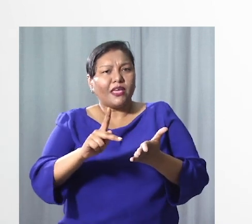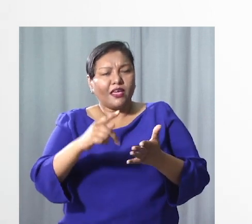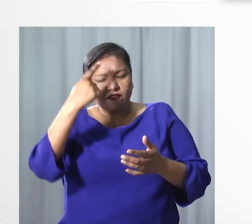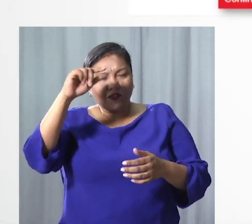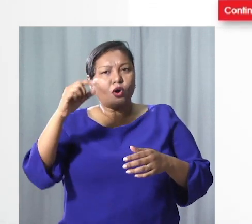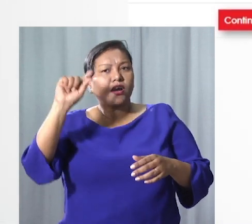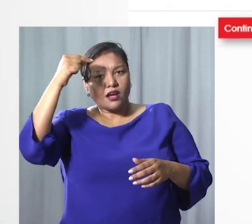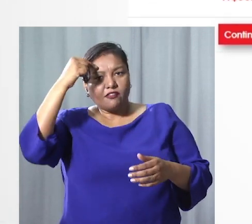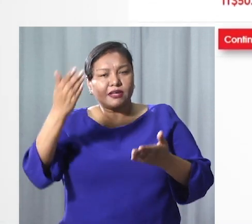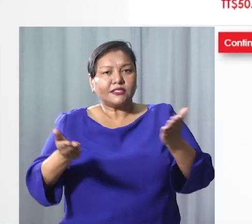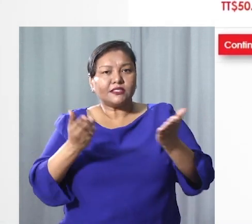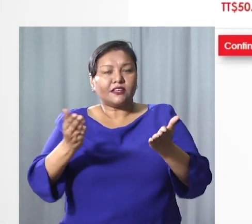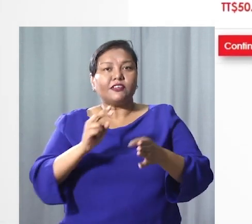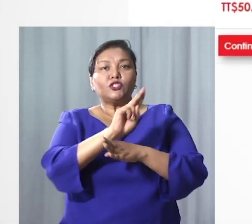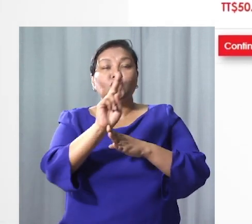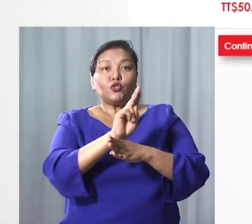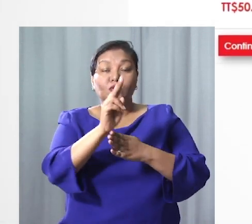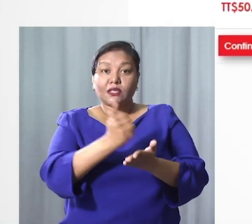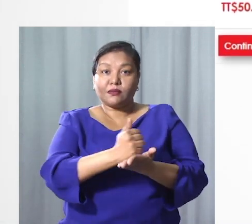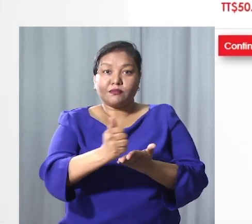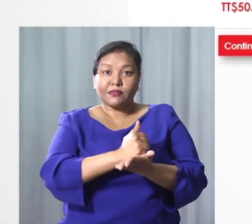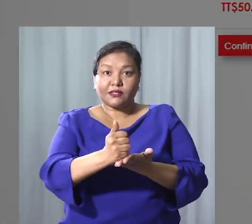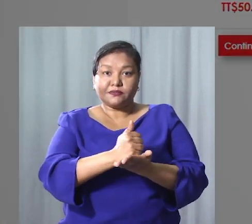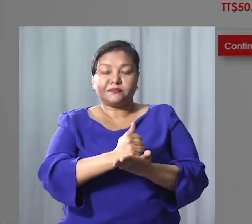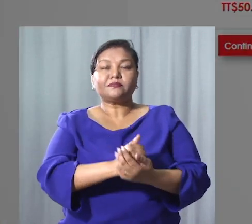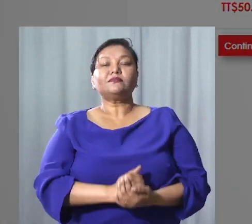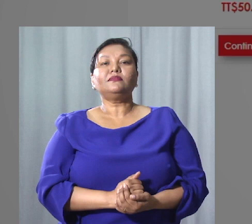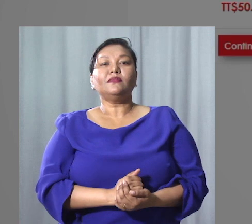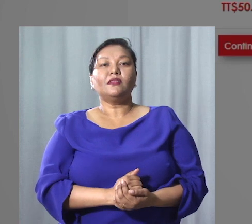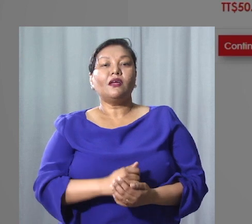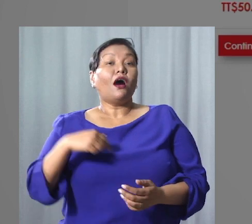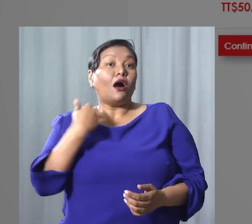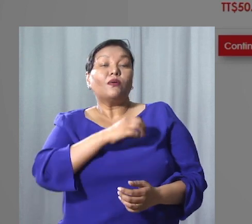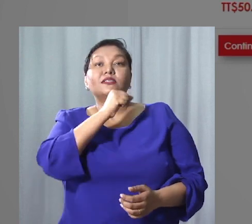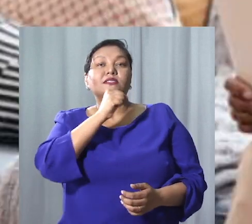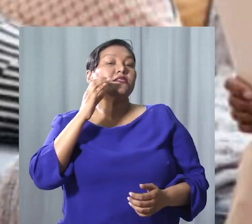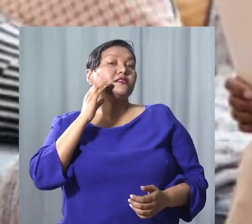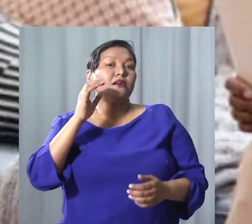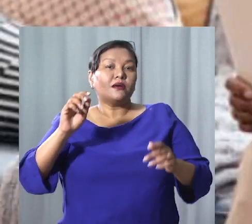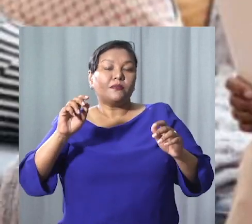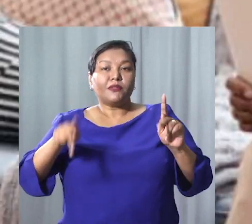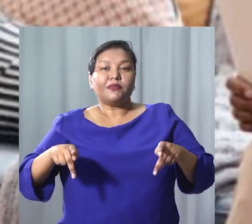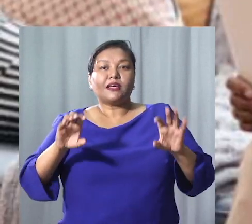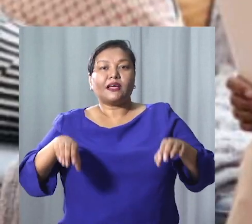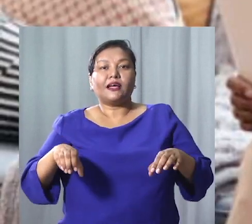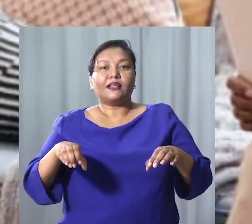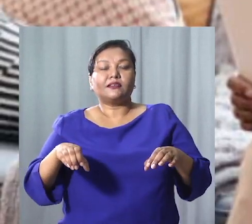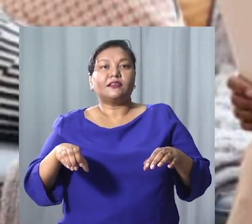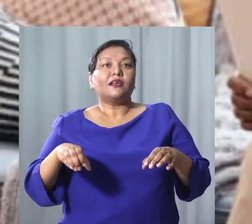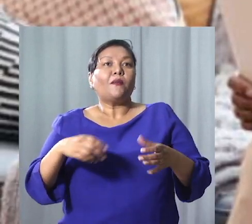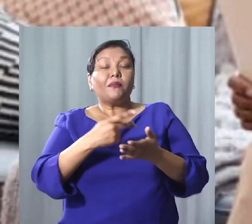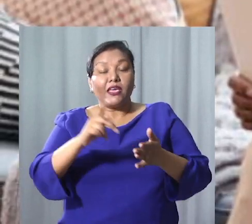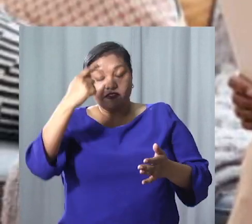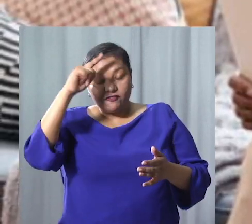government services using your Visa or MasterCard. Our senior citizens can now leverage the following